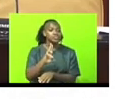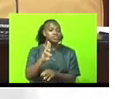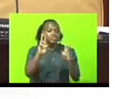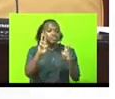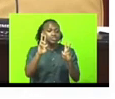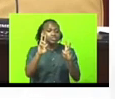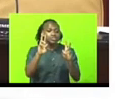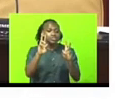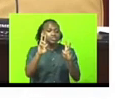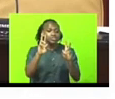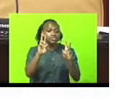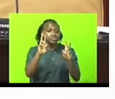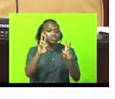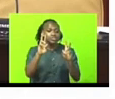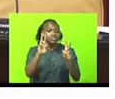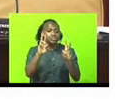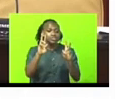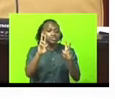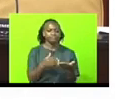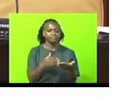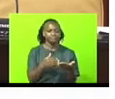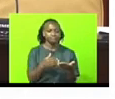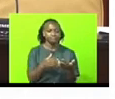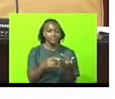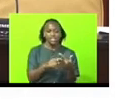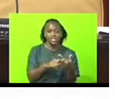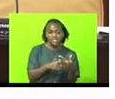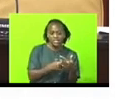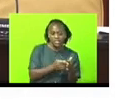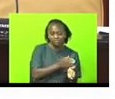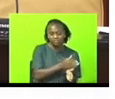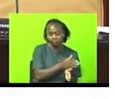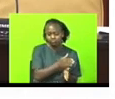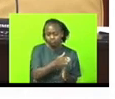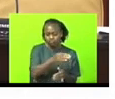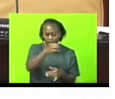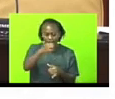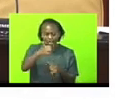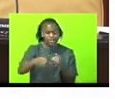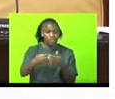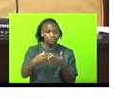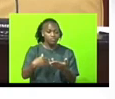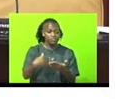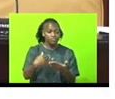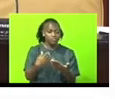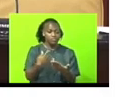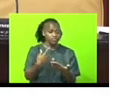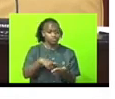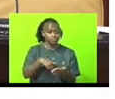a formal written notice to or from the